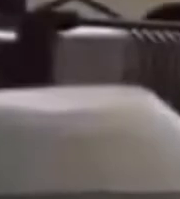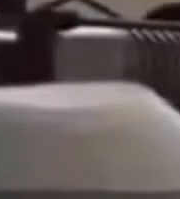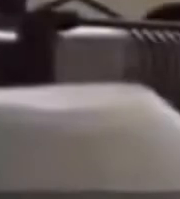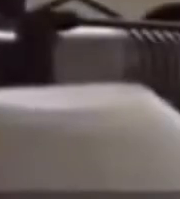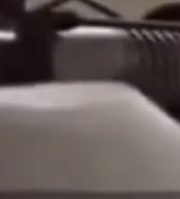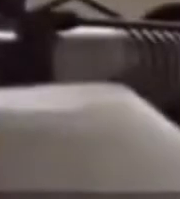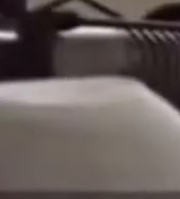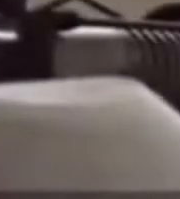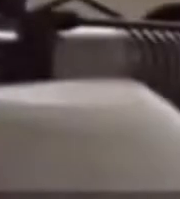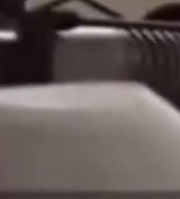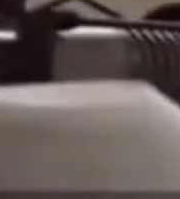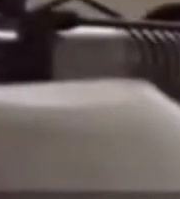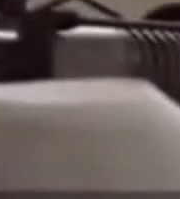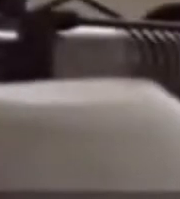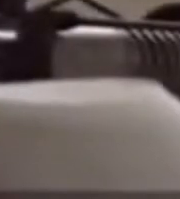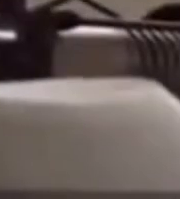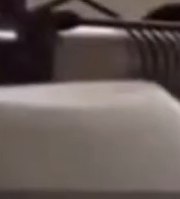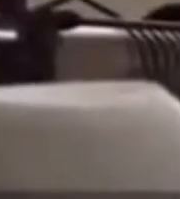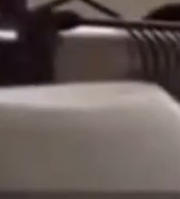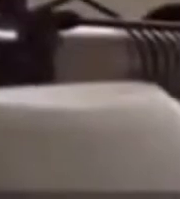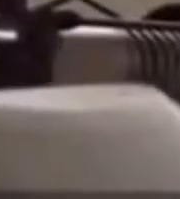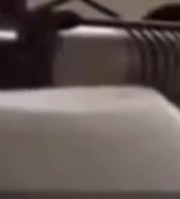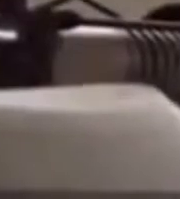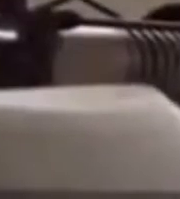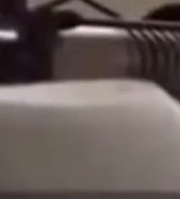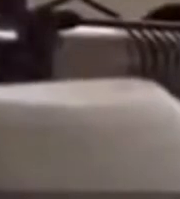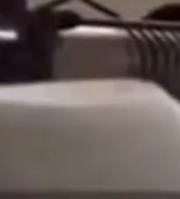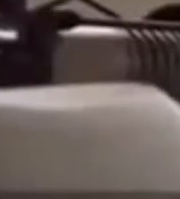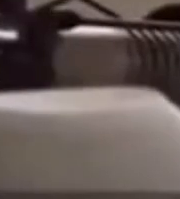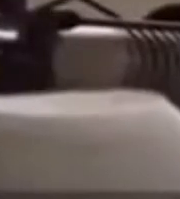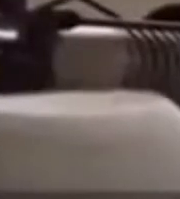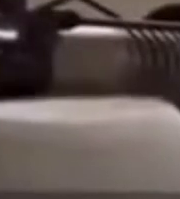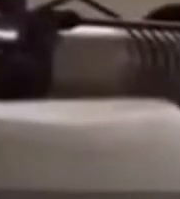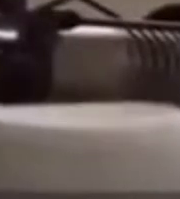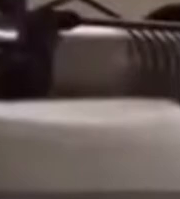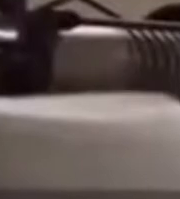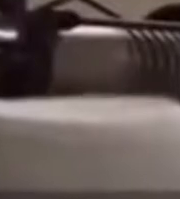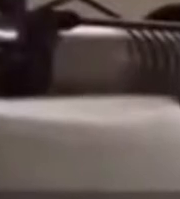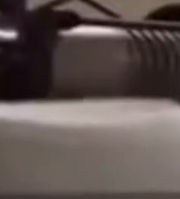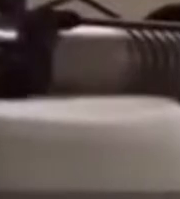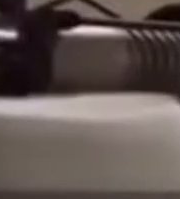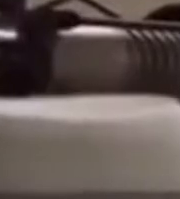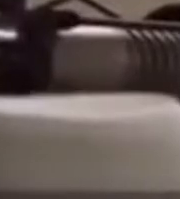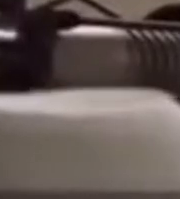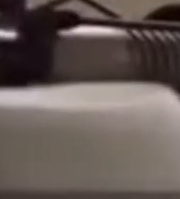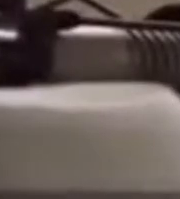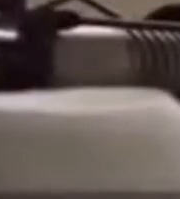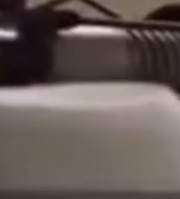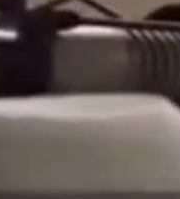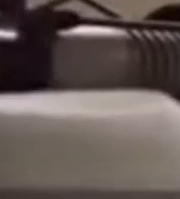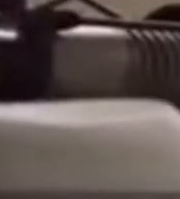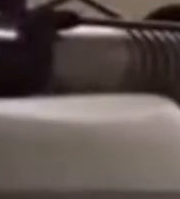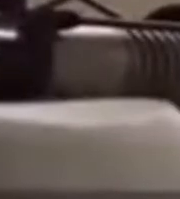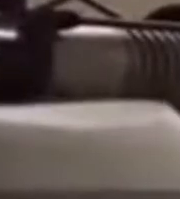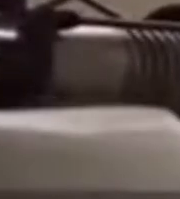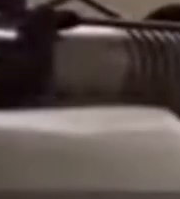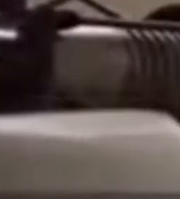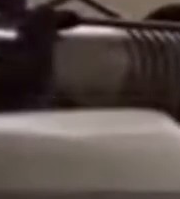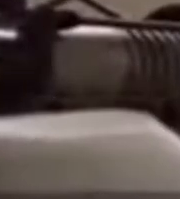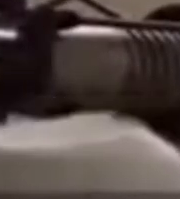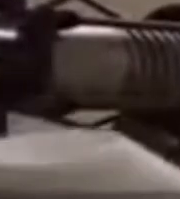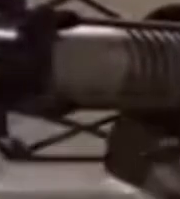And people all around the world are waiting to hear news about the next president. Jonathan,